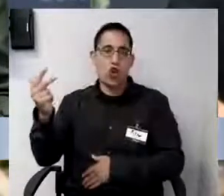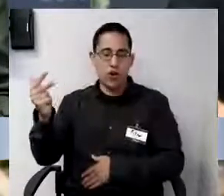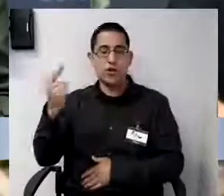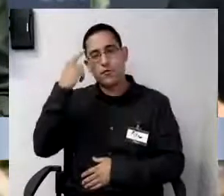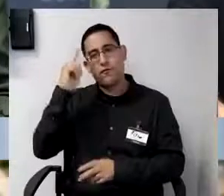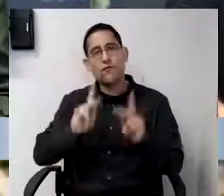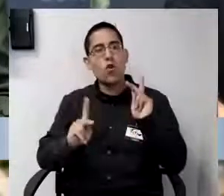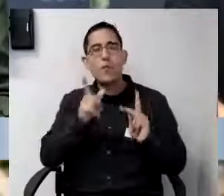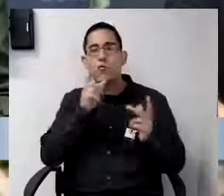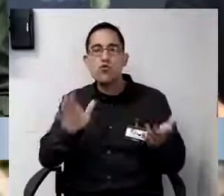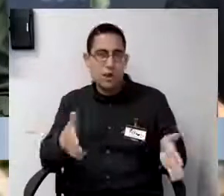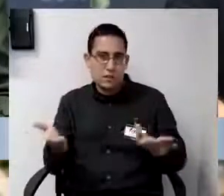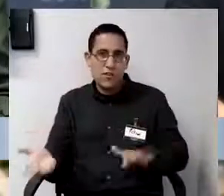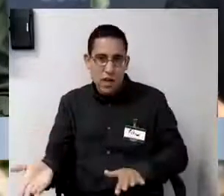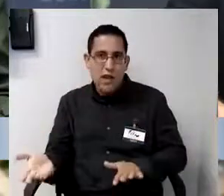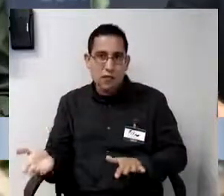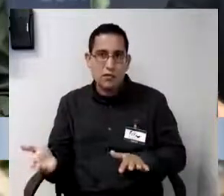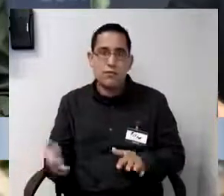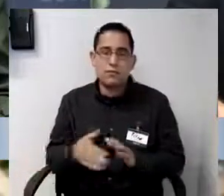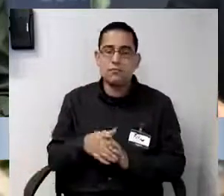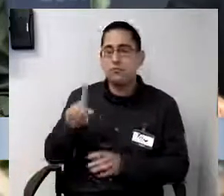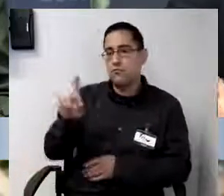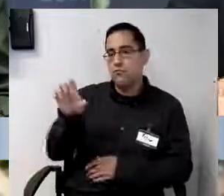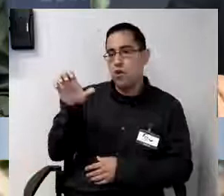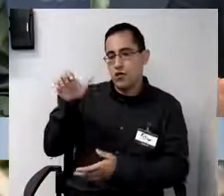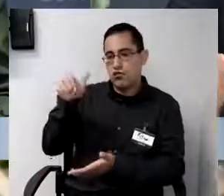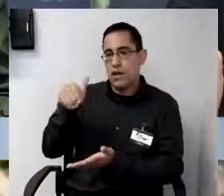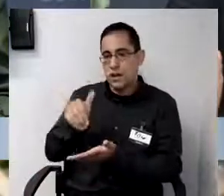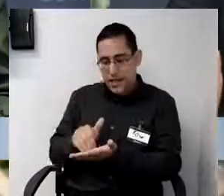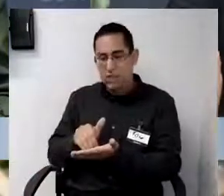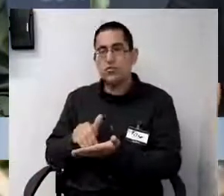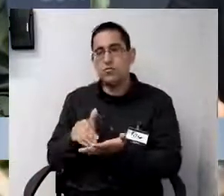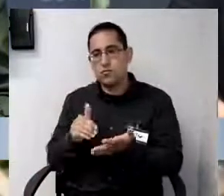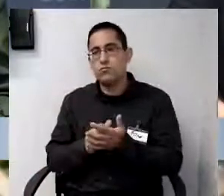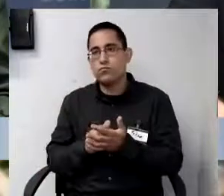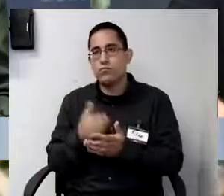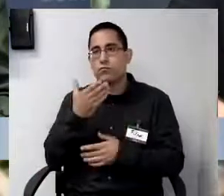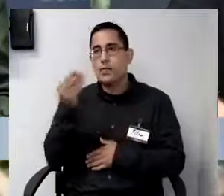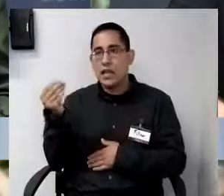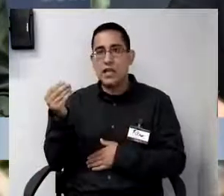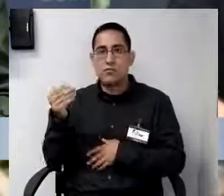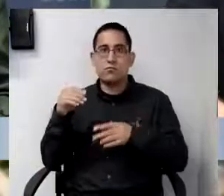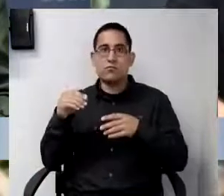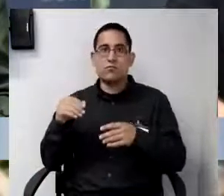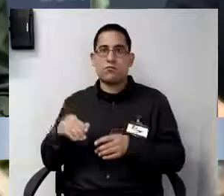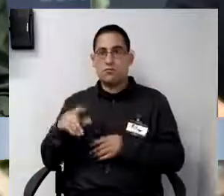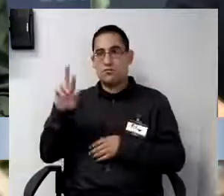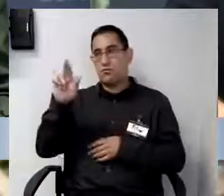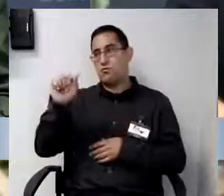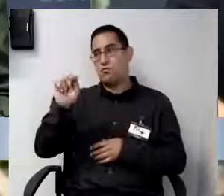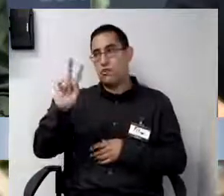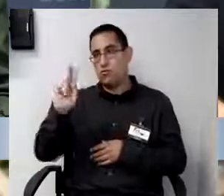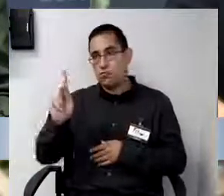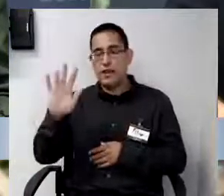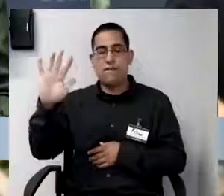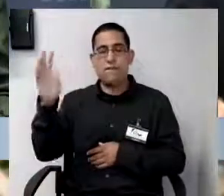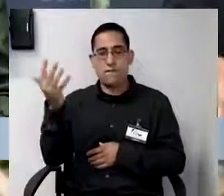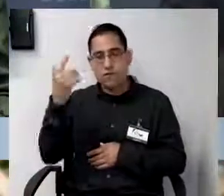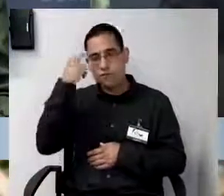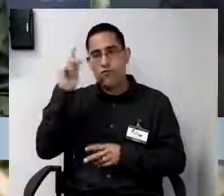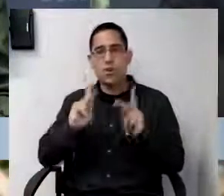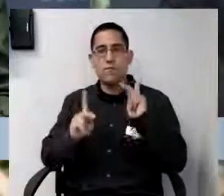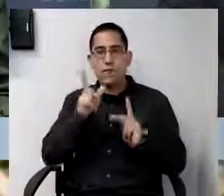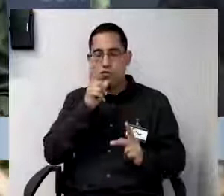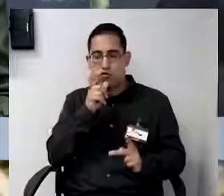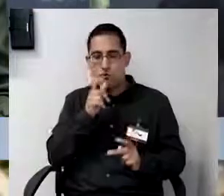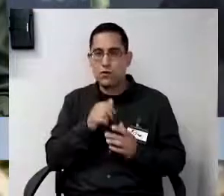per 100,000, and still ranks fifth in terms of the total number of positive cases per 100,000. In terms